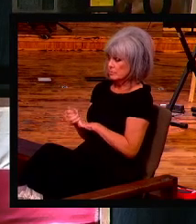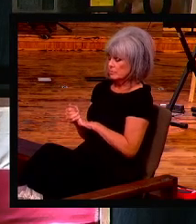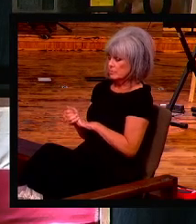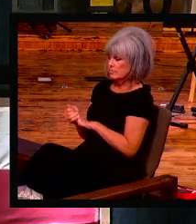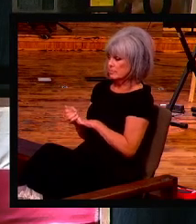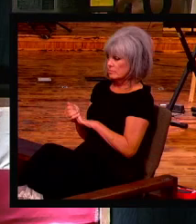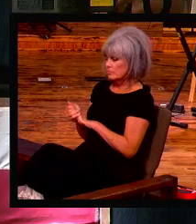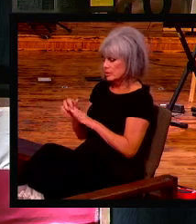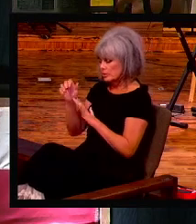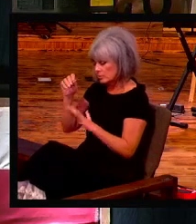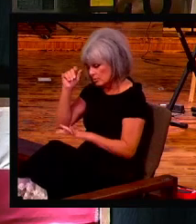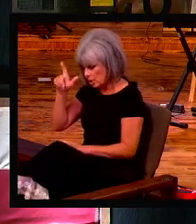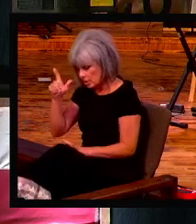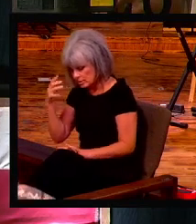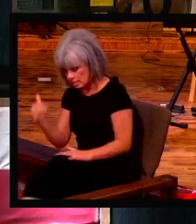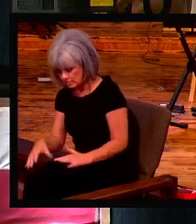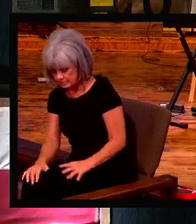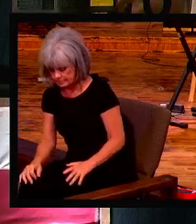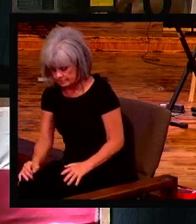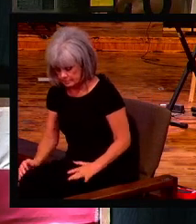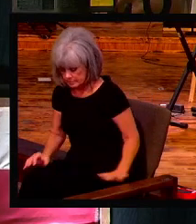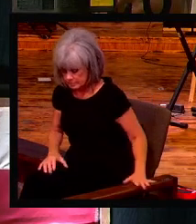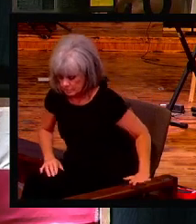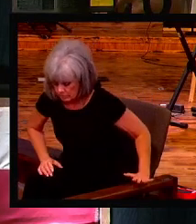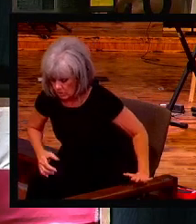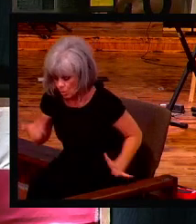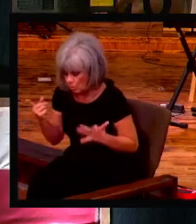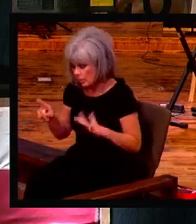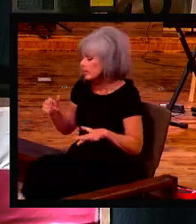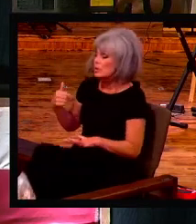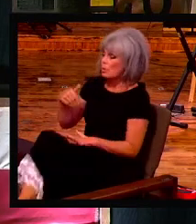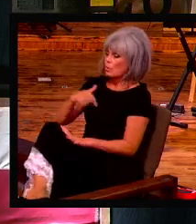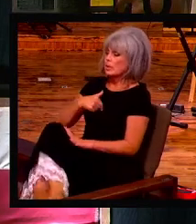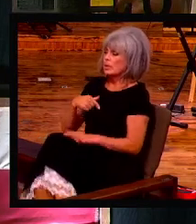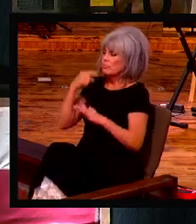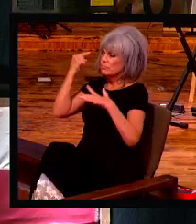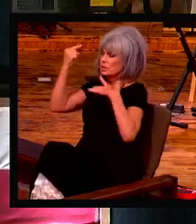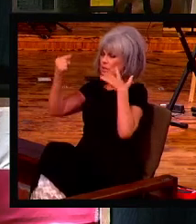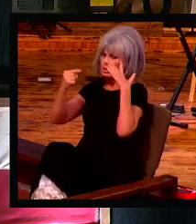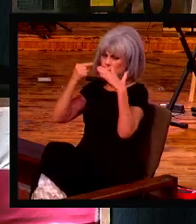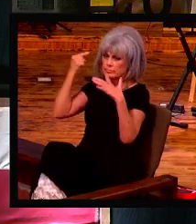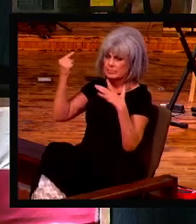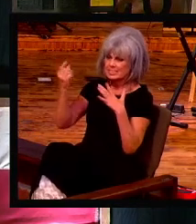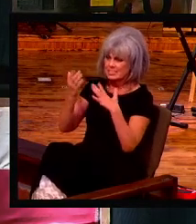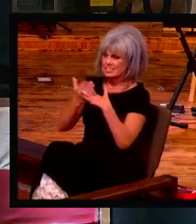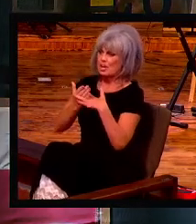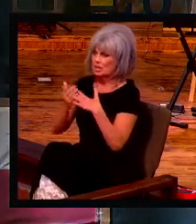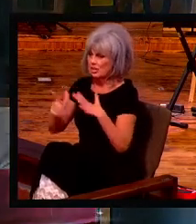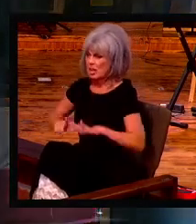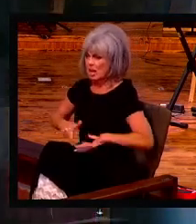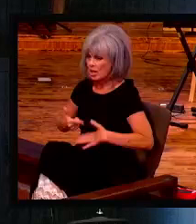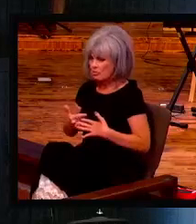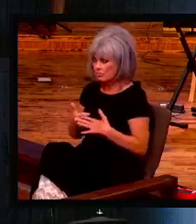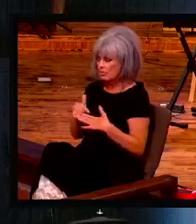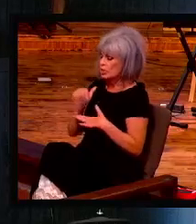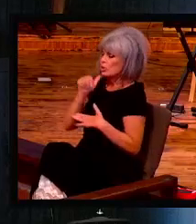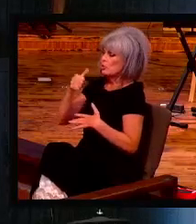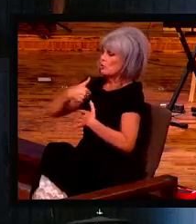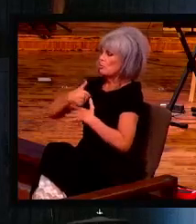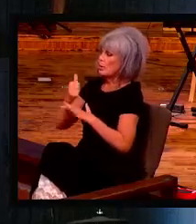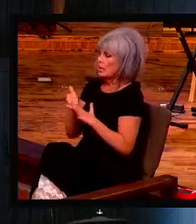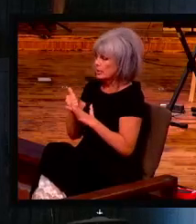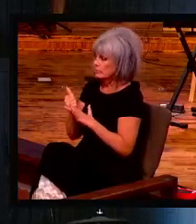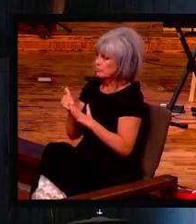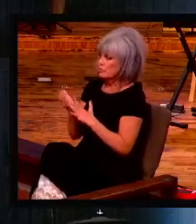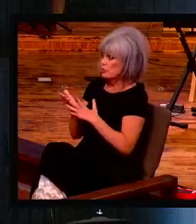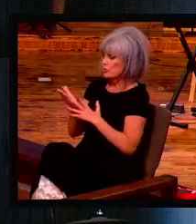All right, you can open your eyes. So now, when we think through these things, sometimes we get stuck in life and we don't make it through the entire process